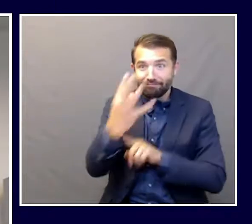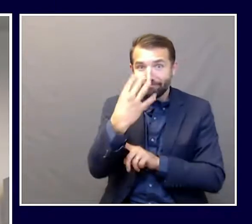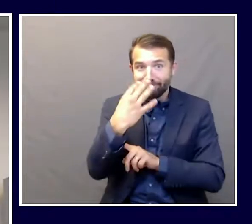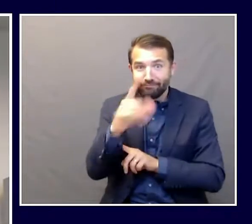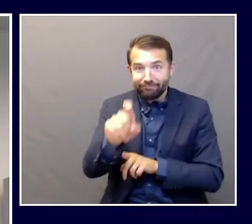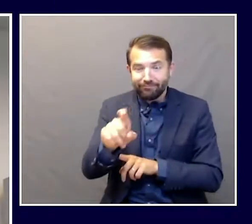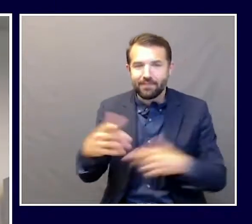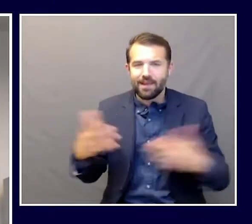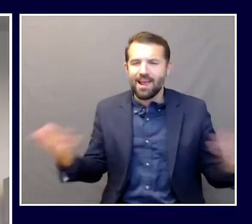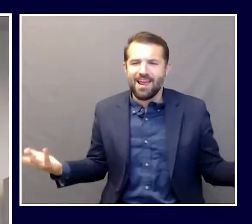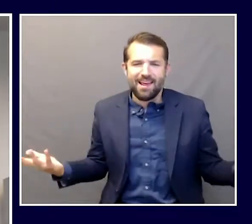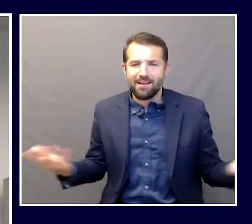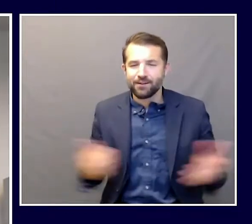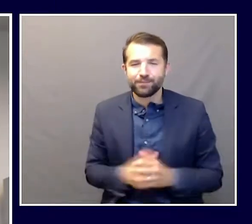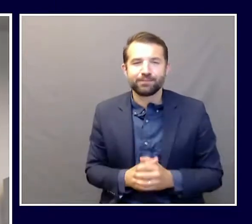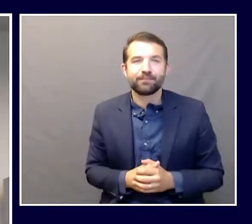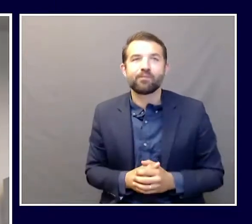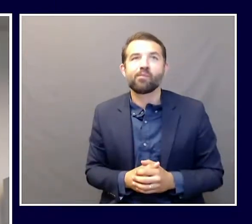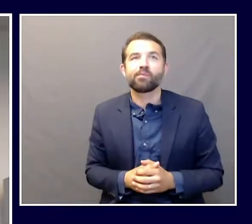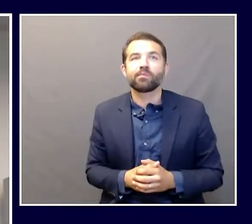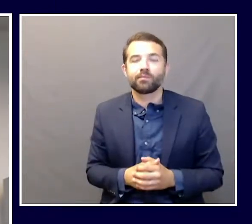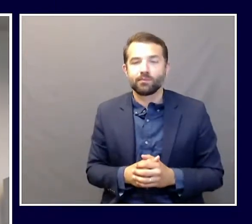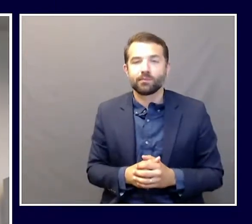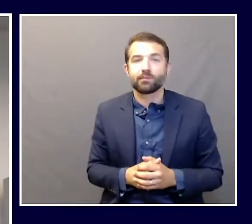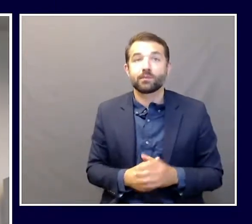mechanics of the drawing,